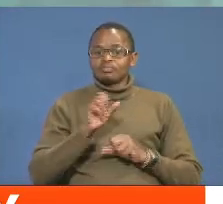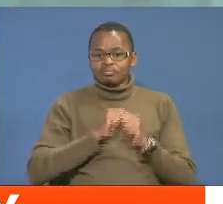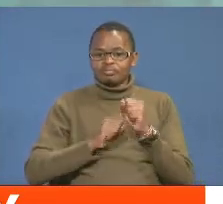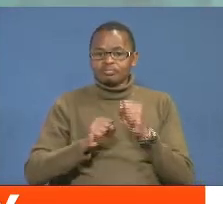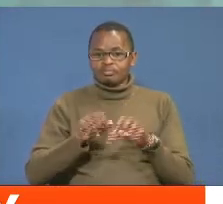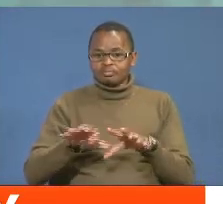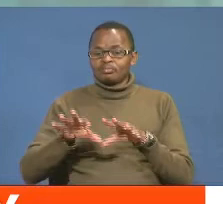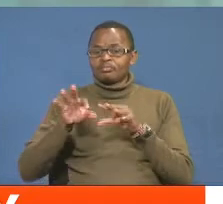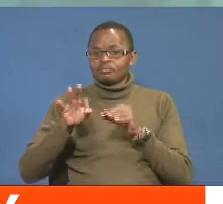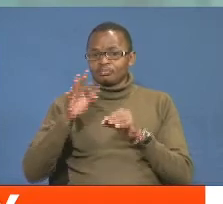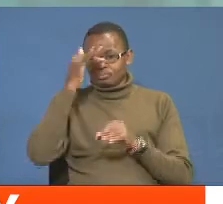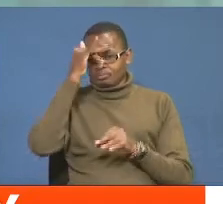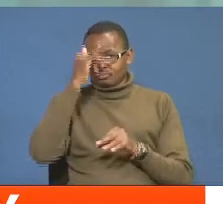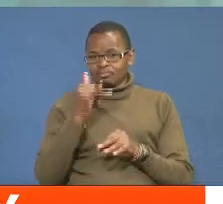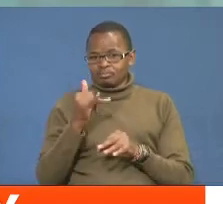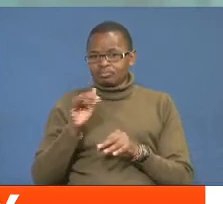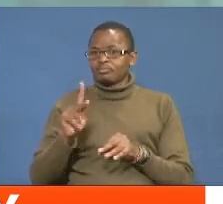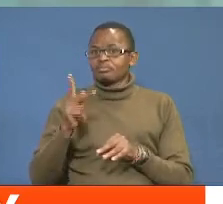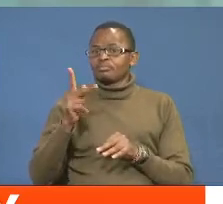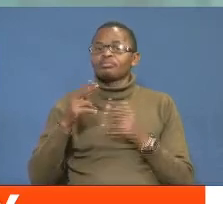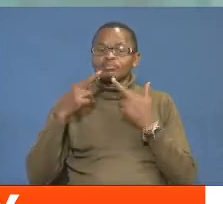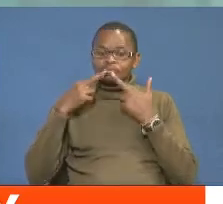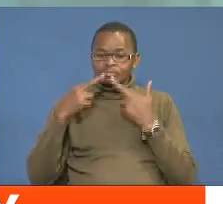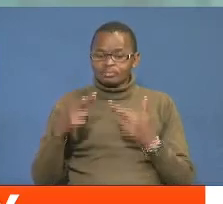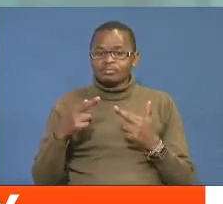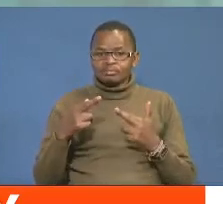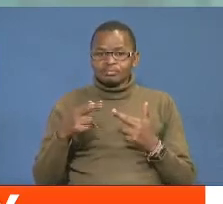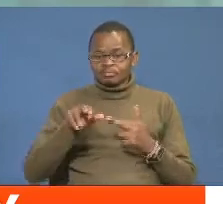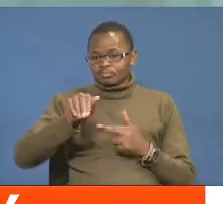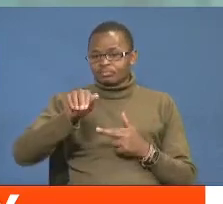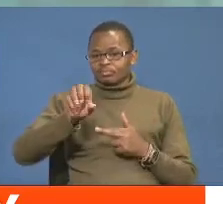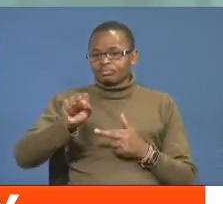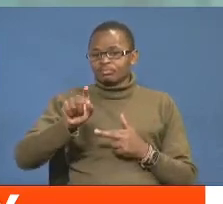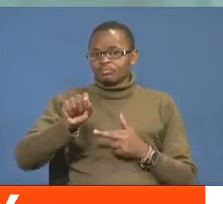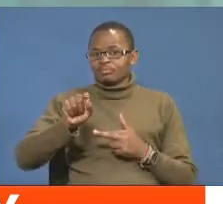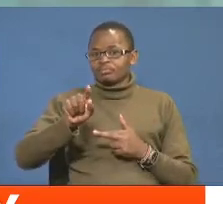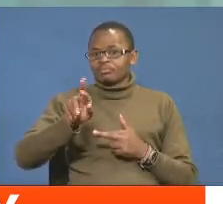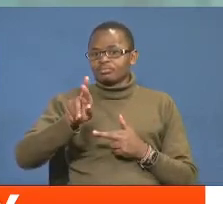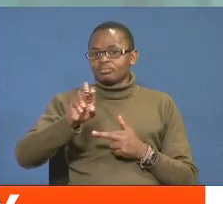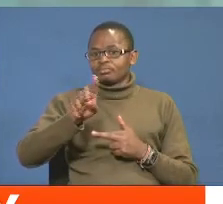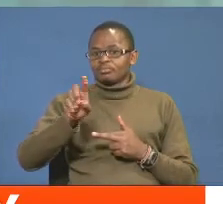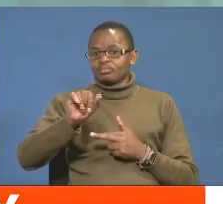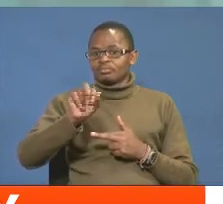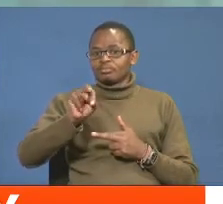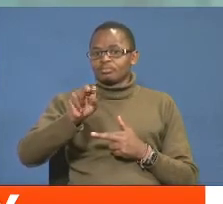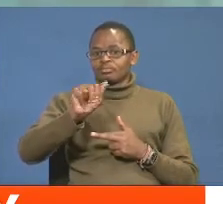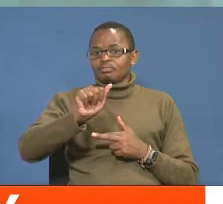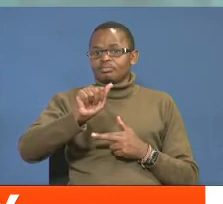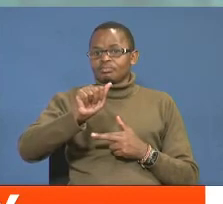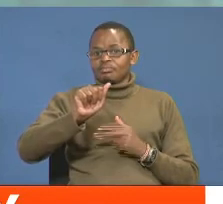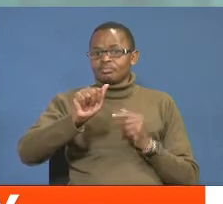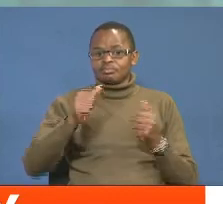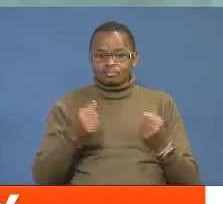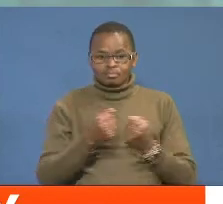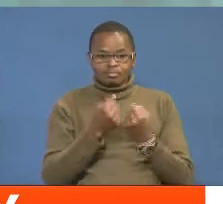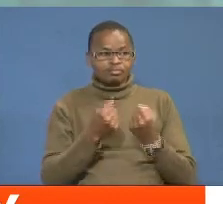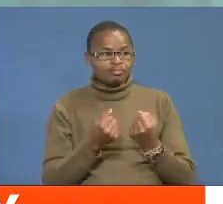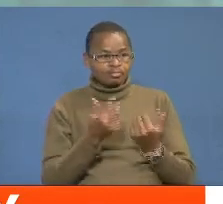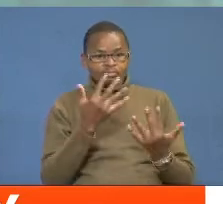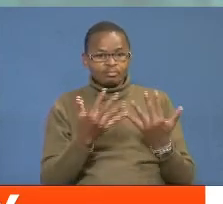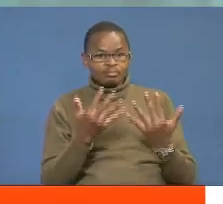had taken? Why did Kenya resort to AstraZeneca vaccine at a time when, coincidentally